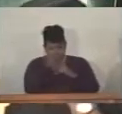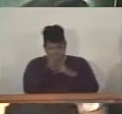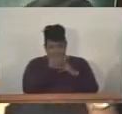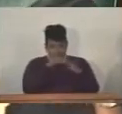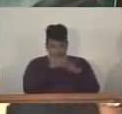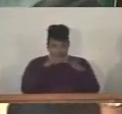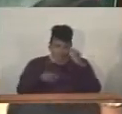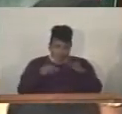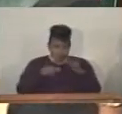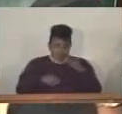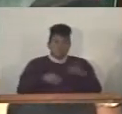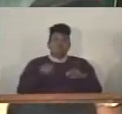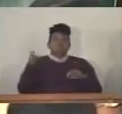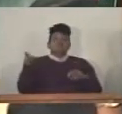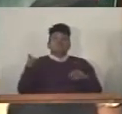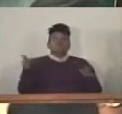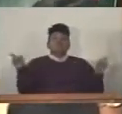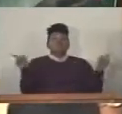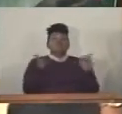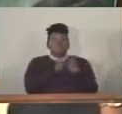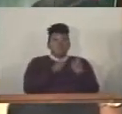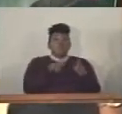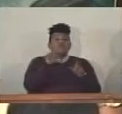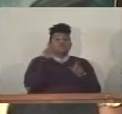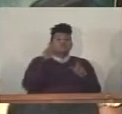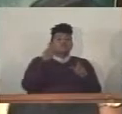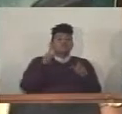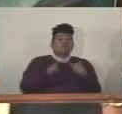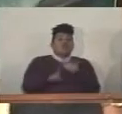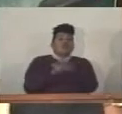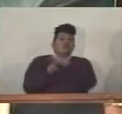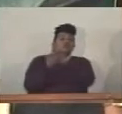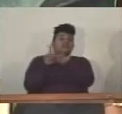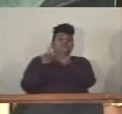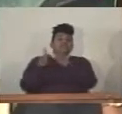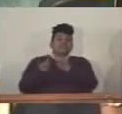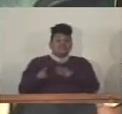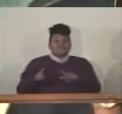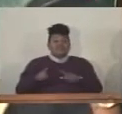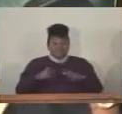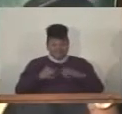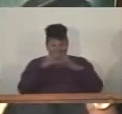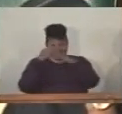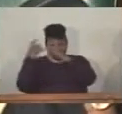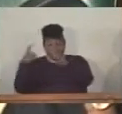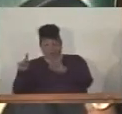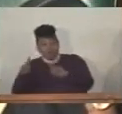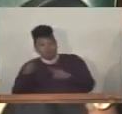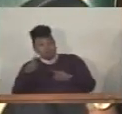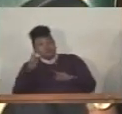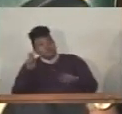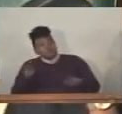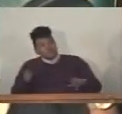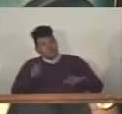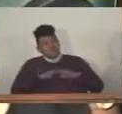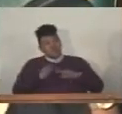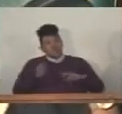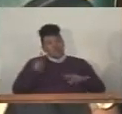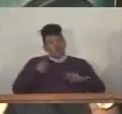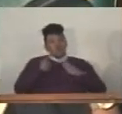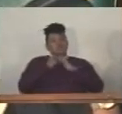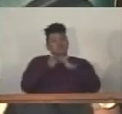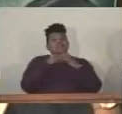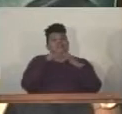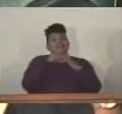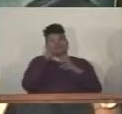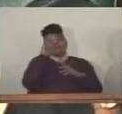single indictment by a judge sitting with a jury, the trial of joinable offenses, including those triable by a Supreme